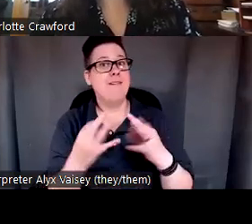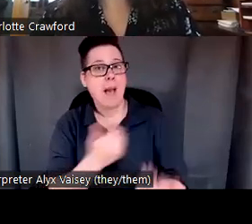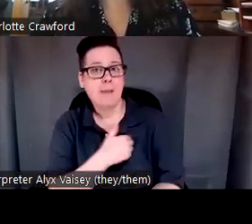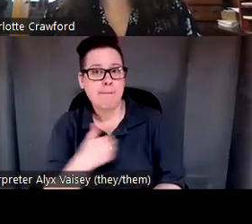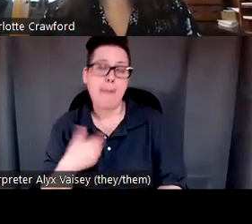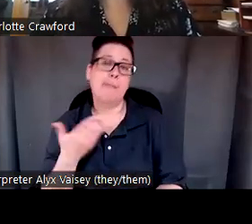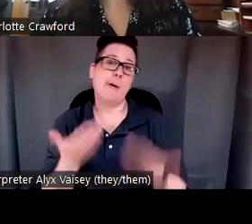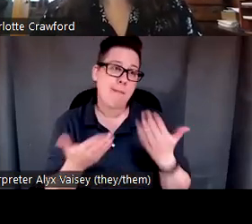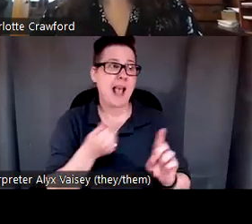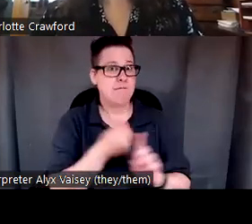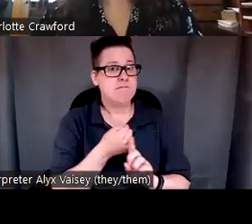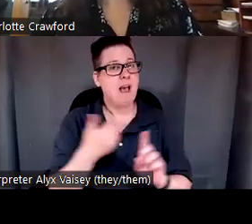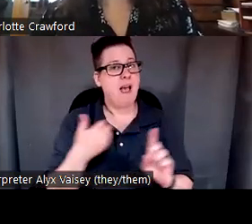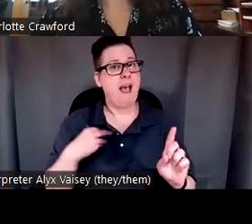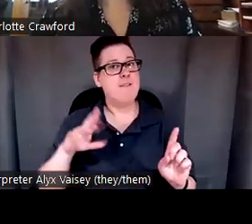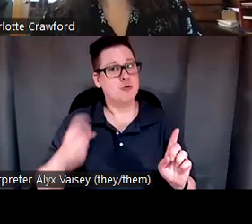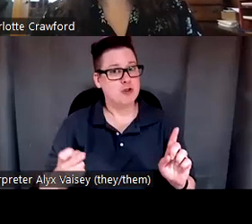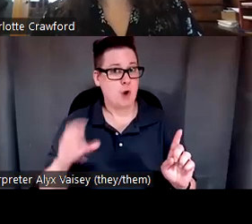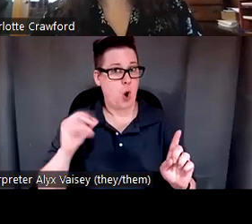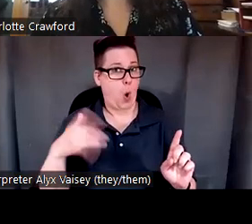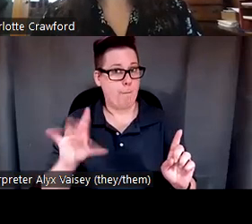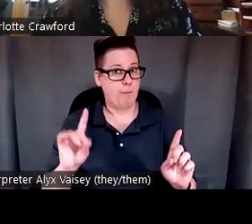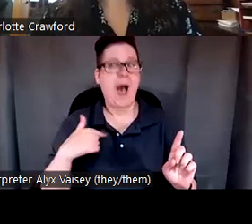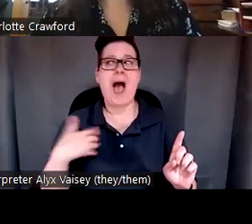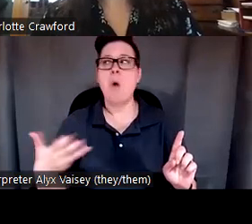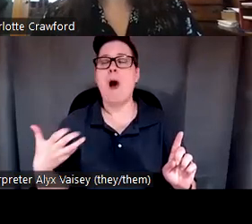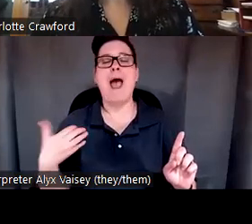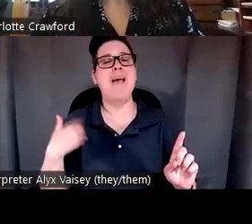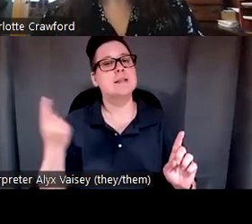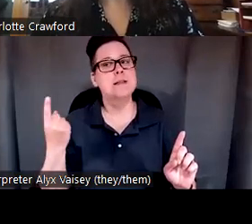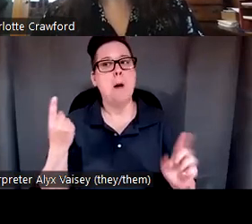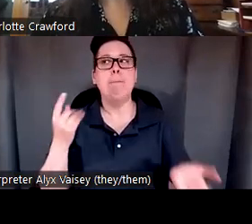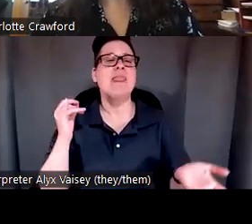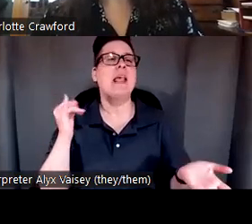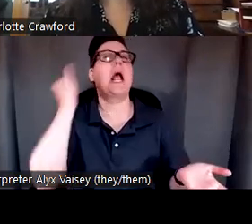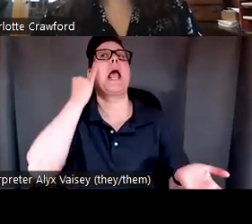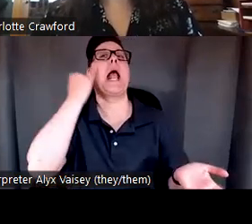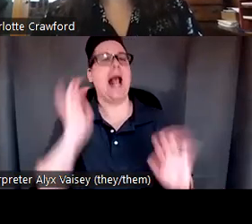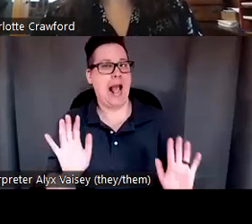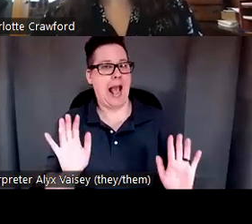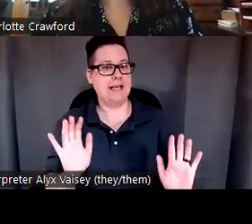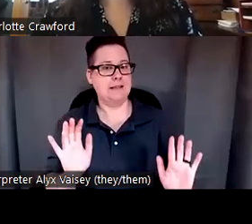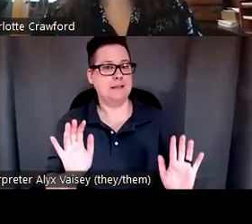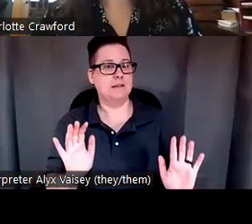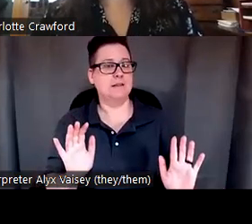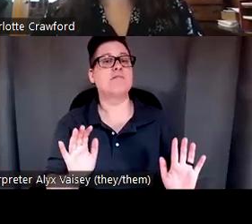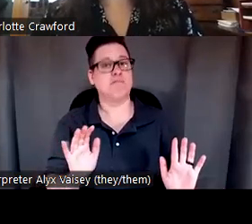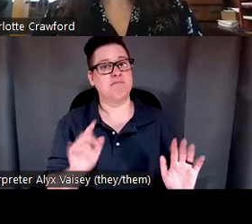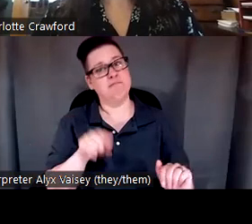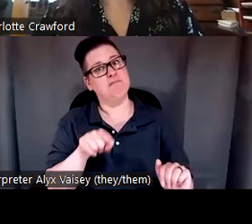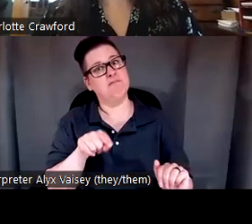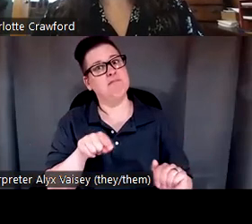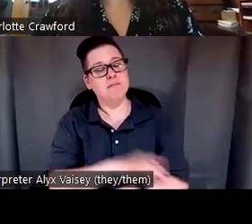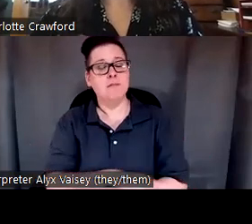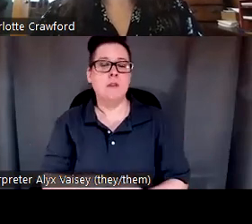opioid prescription and you want to have something just in case, and I'm going to tell you it would be handy, especially if you have,